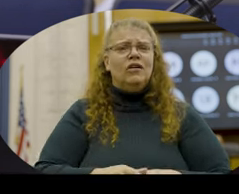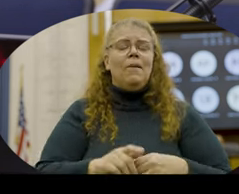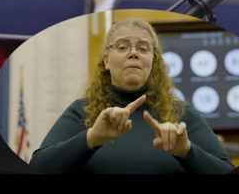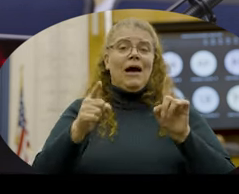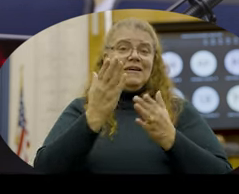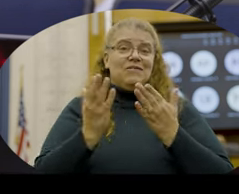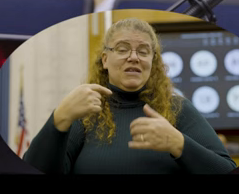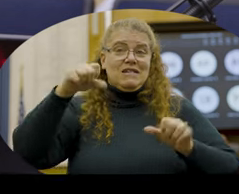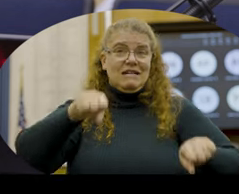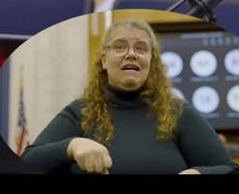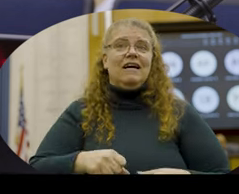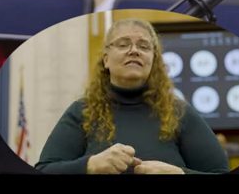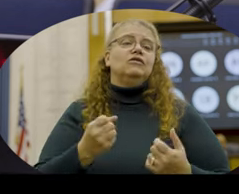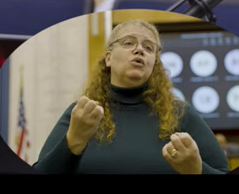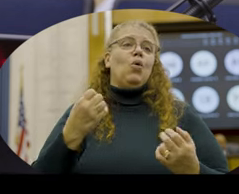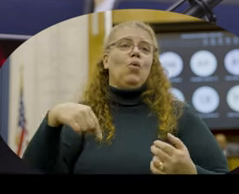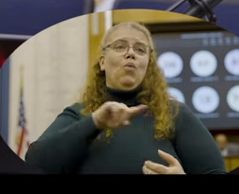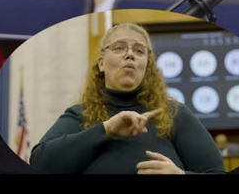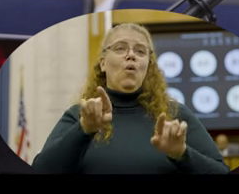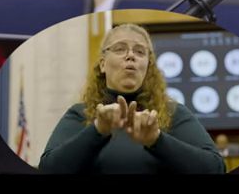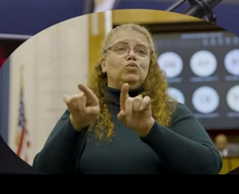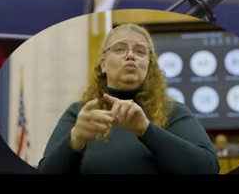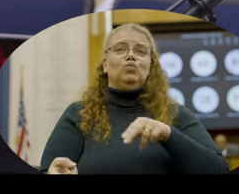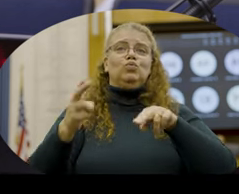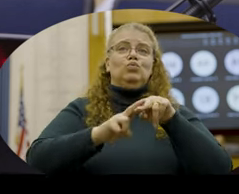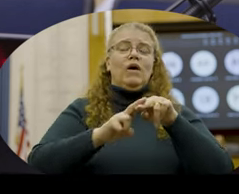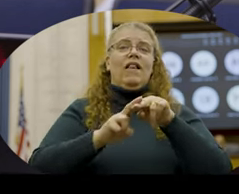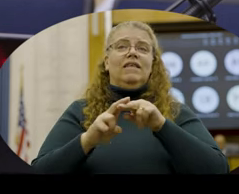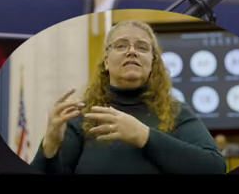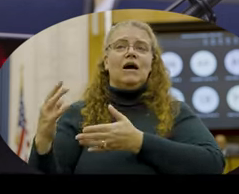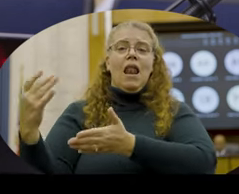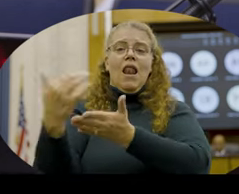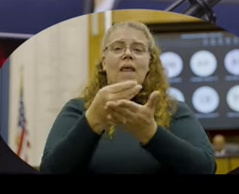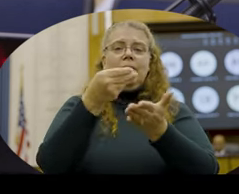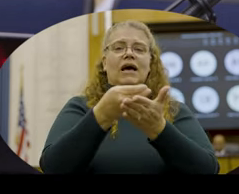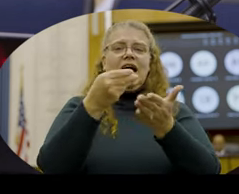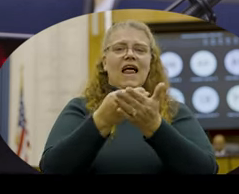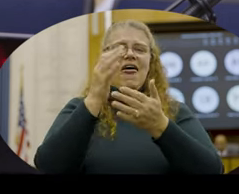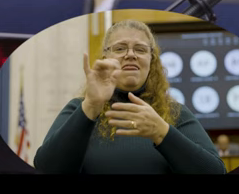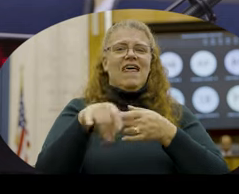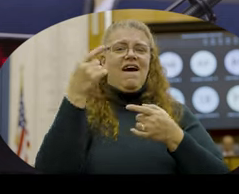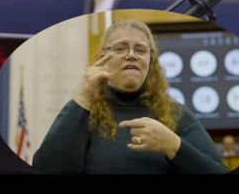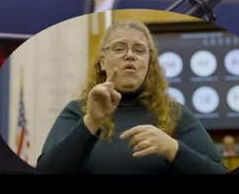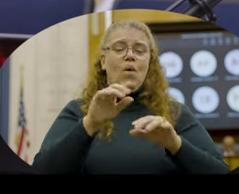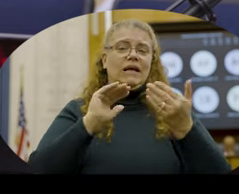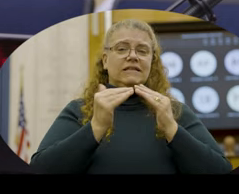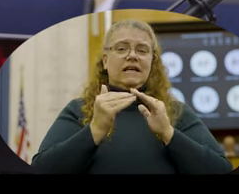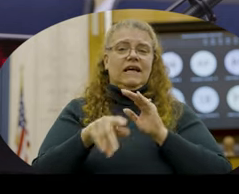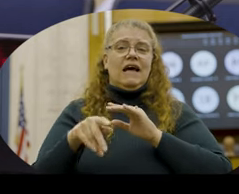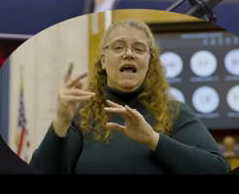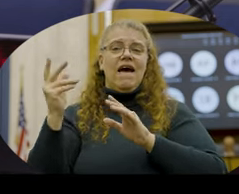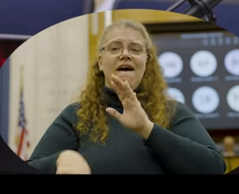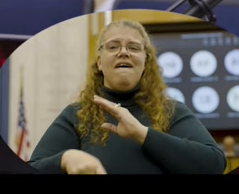can do. So, we are also increasing the allocation to the city's eviction diversion program. And since its inception in